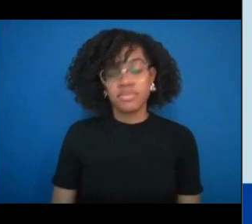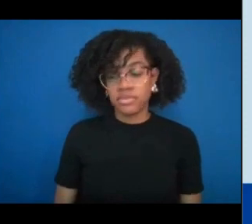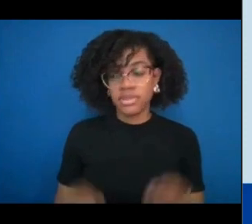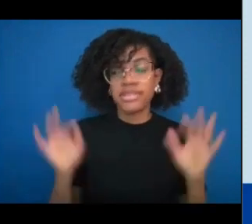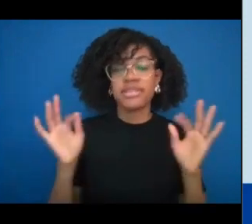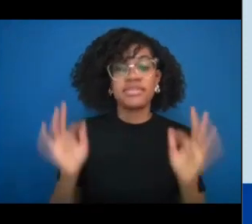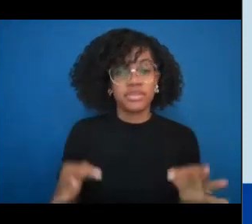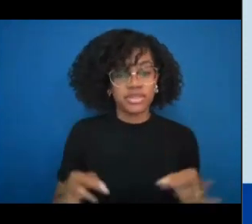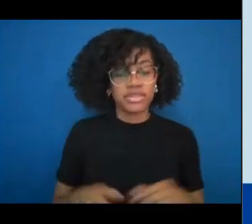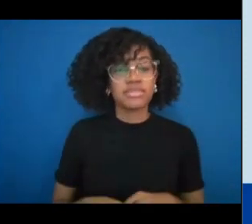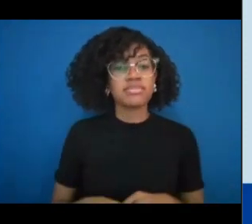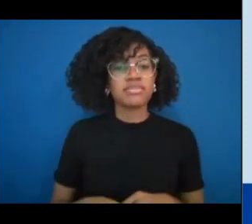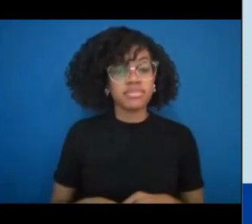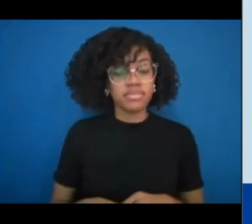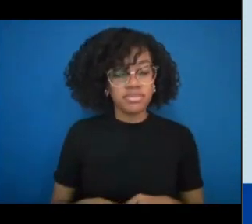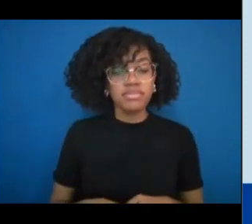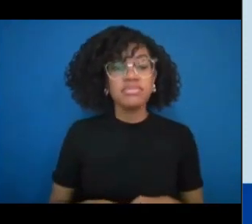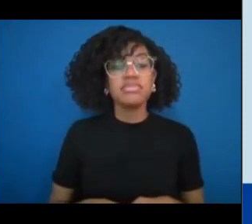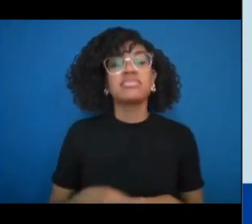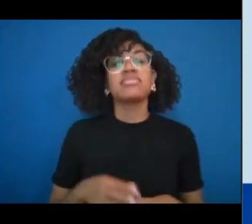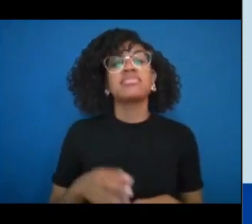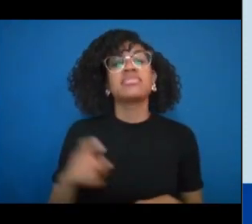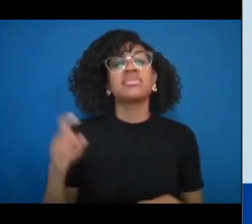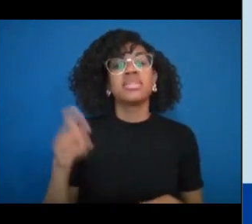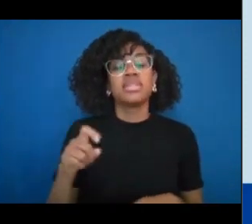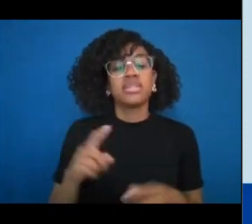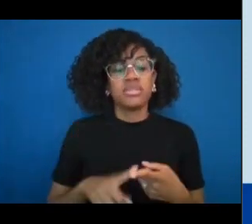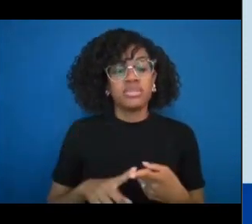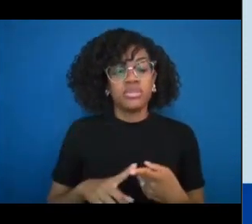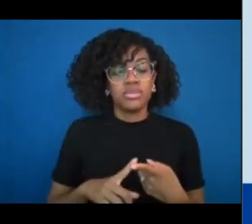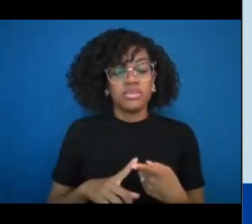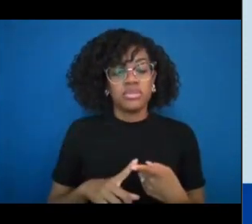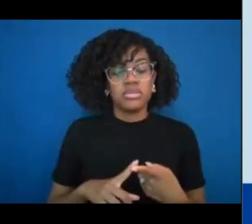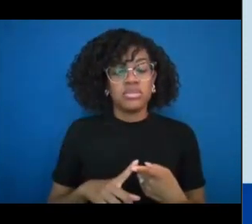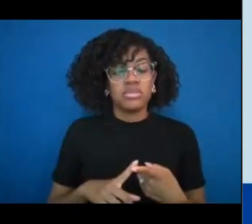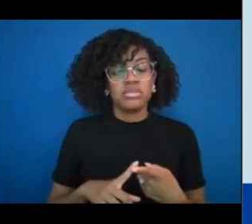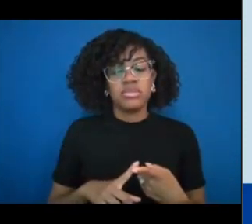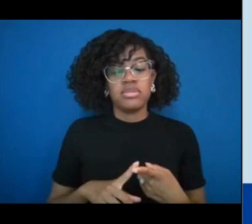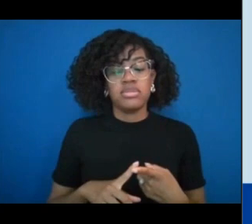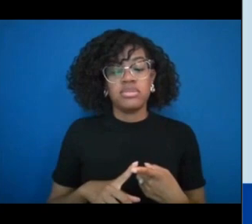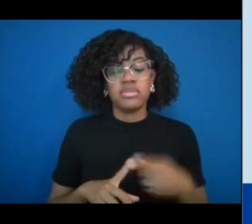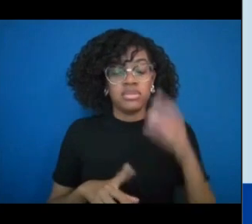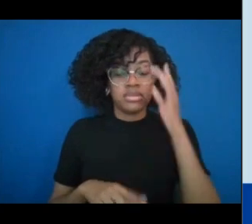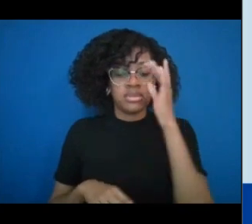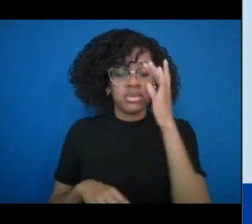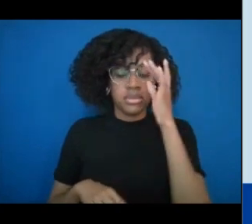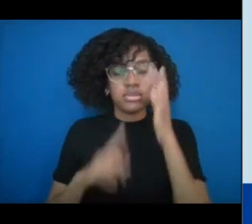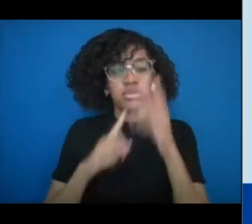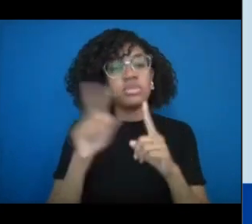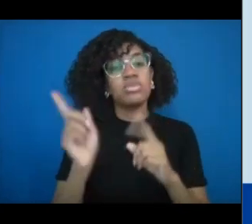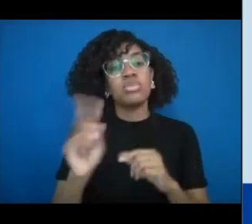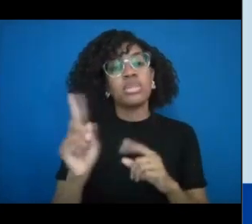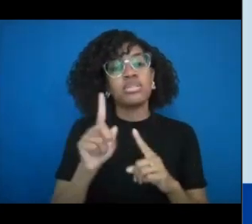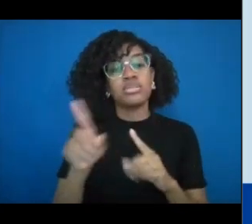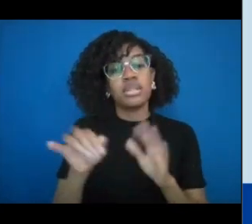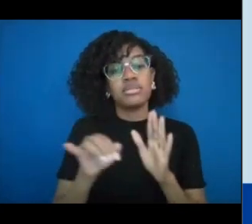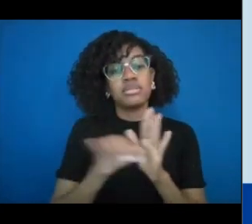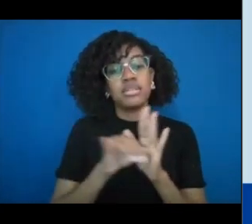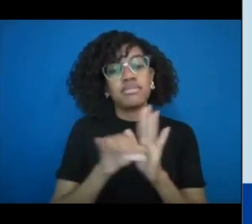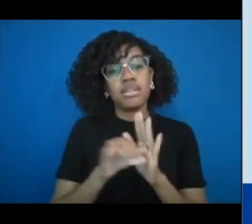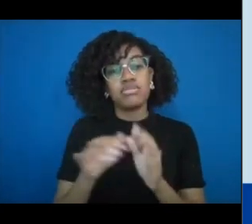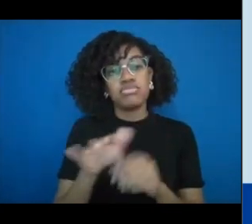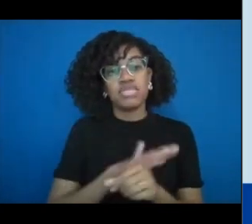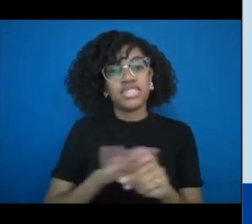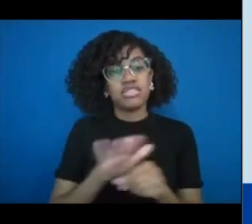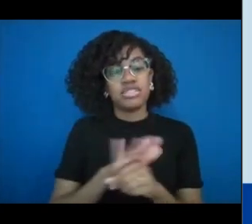Absolutely. You would need to, in that sort of identification of region and why you're doing it, make clear